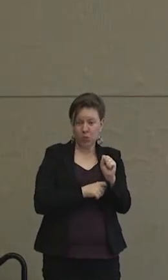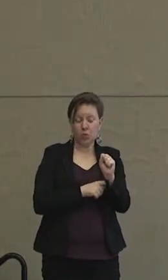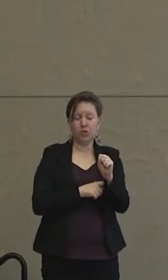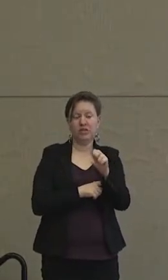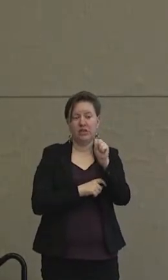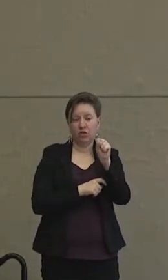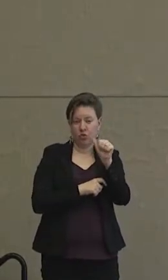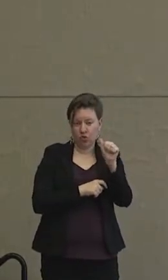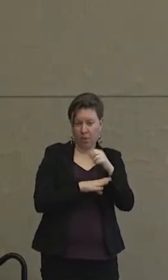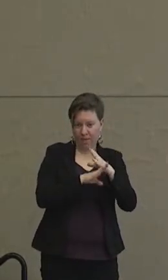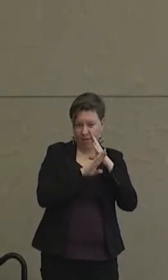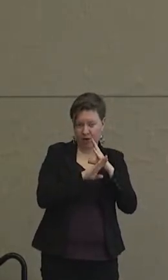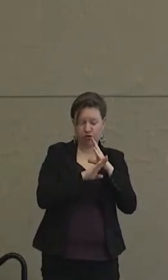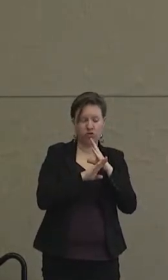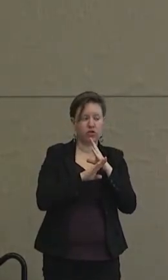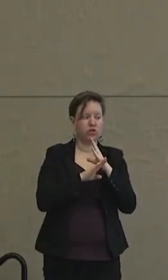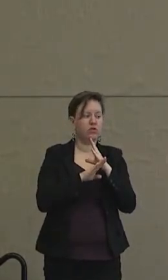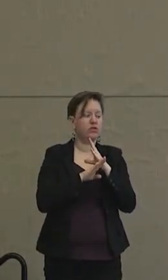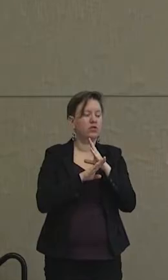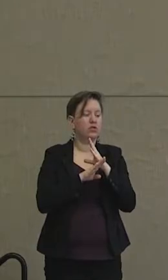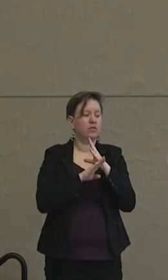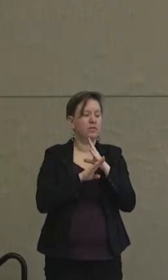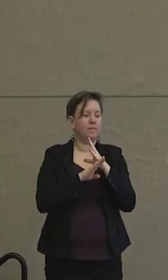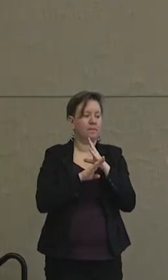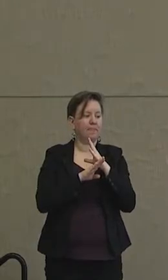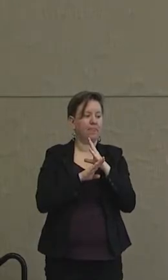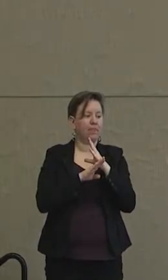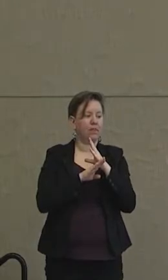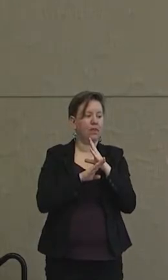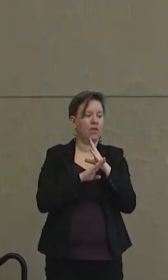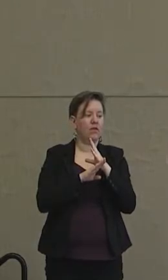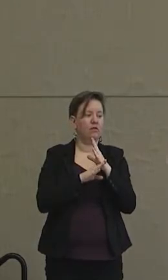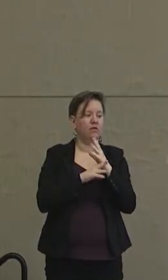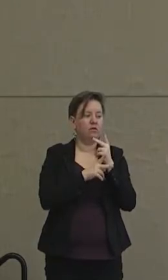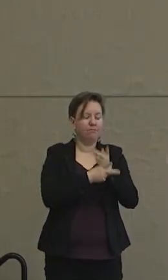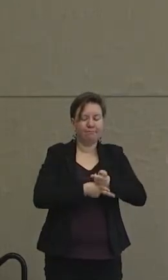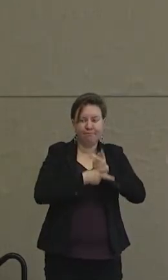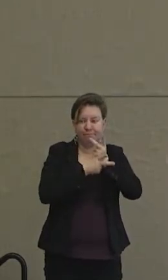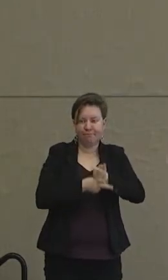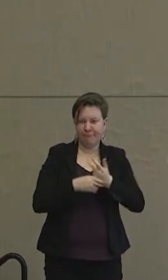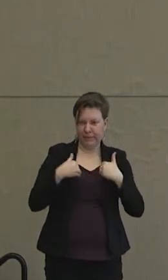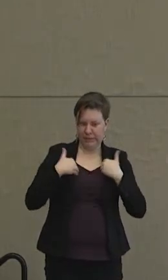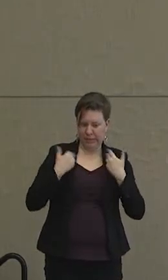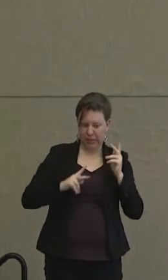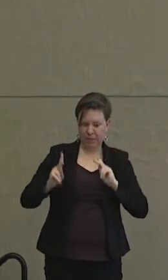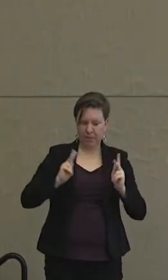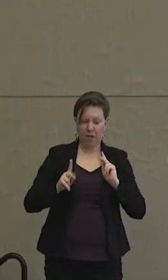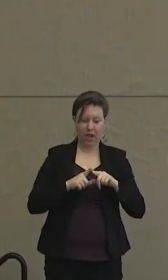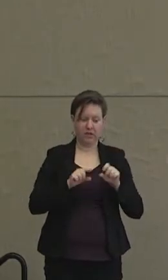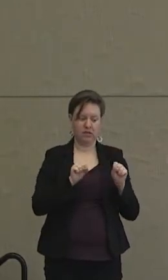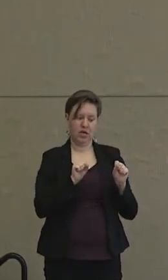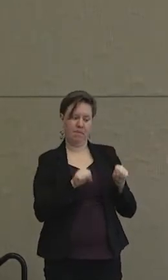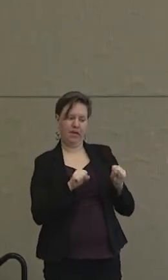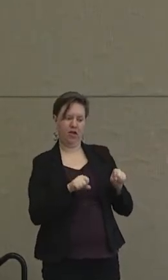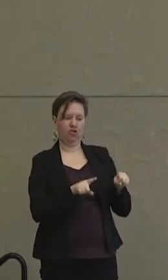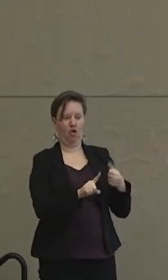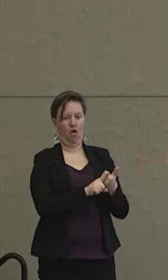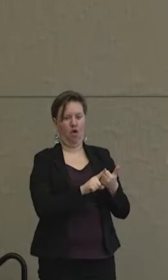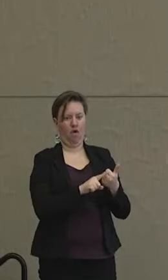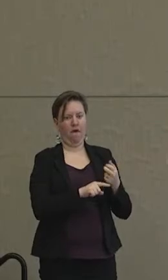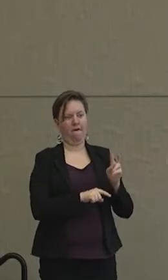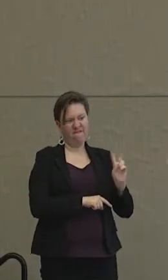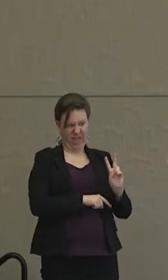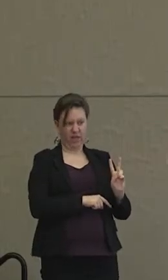assault prevention programming is that treating young people as either potential victims of